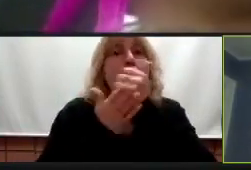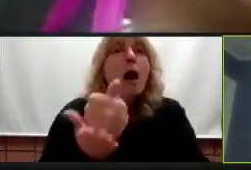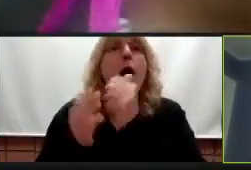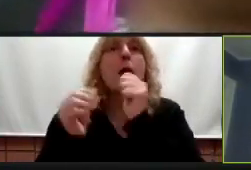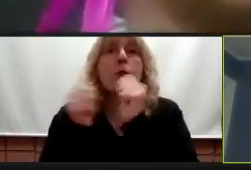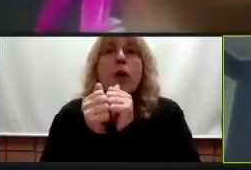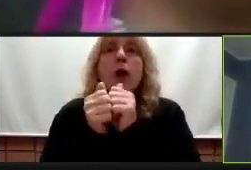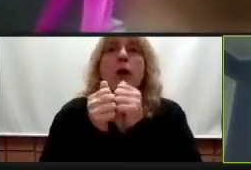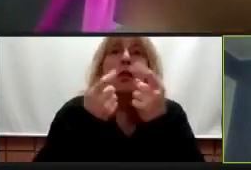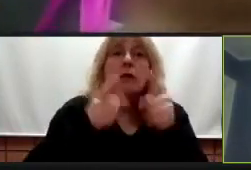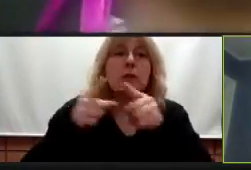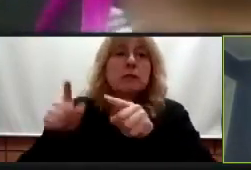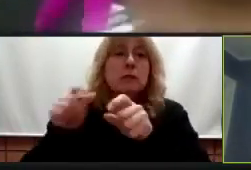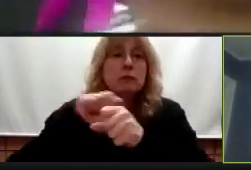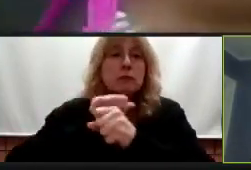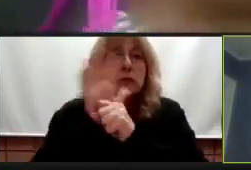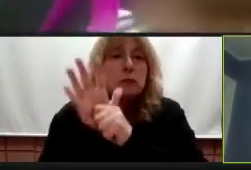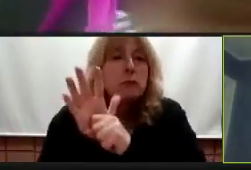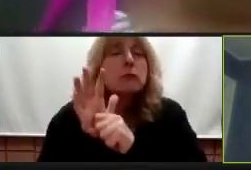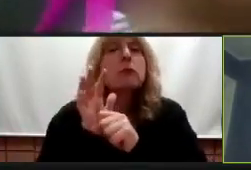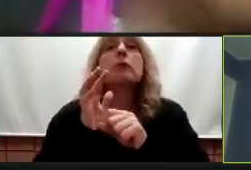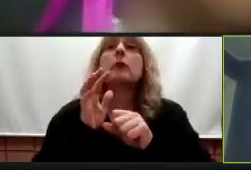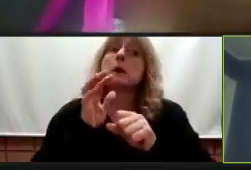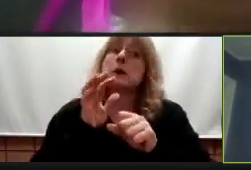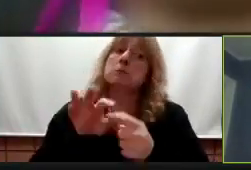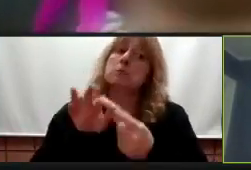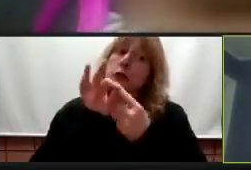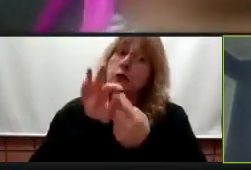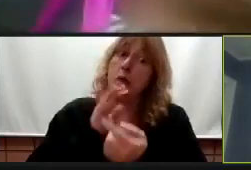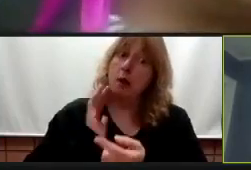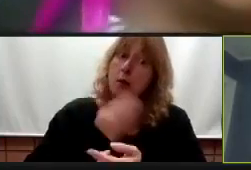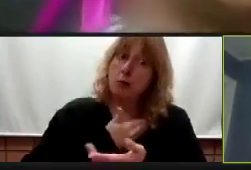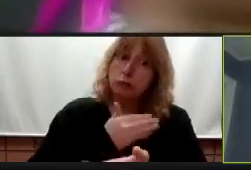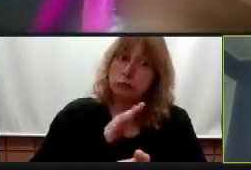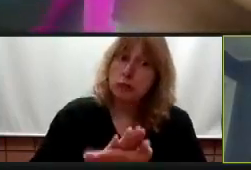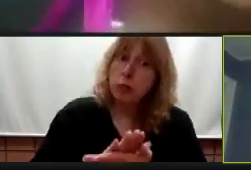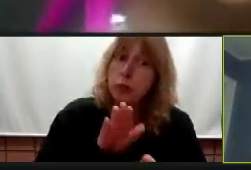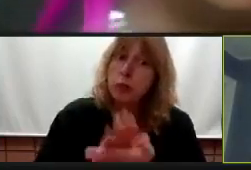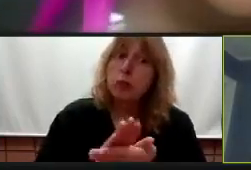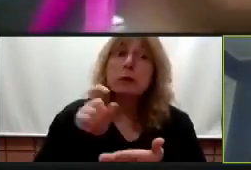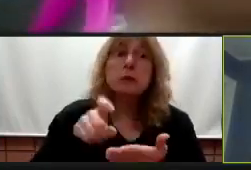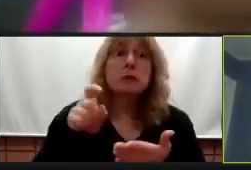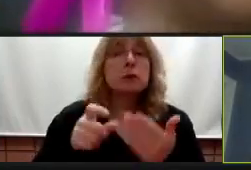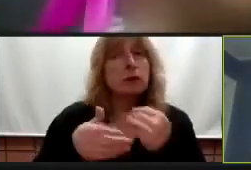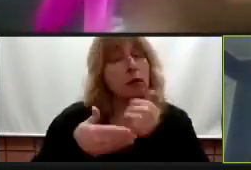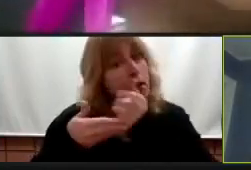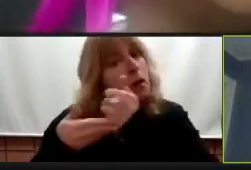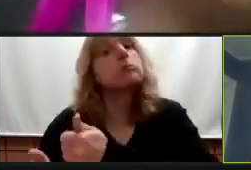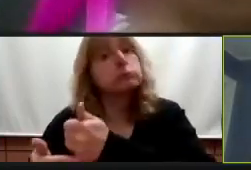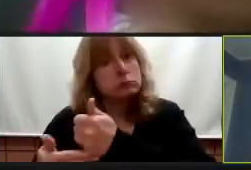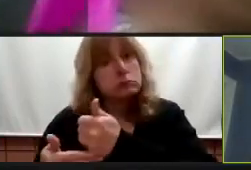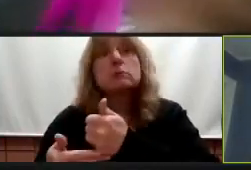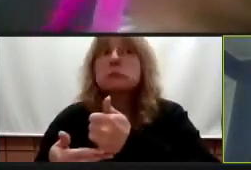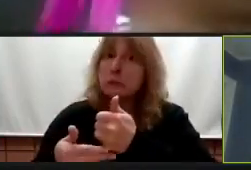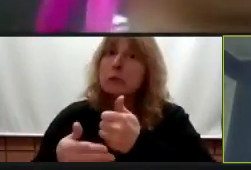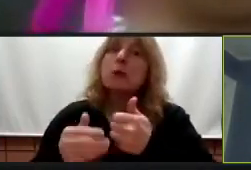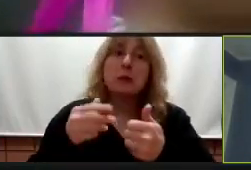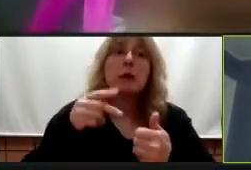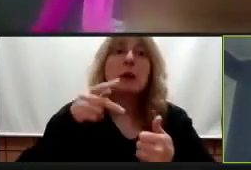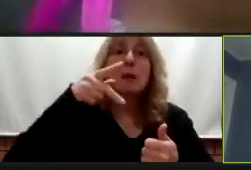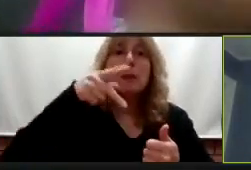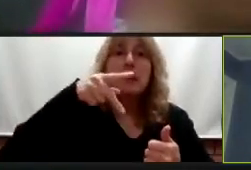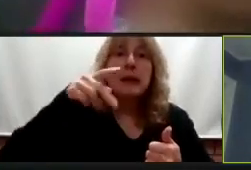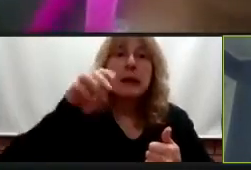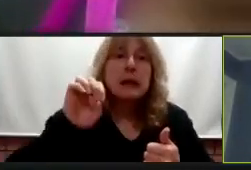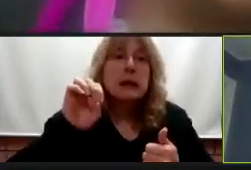case, especially our schools definitely need the help. You name it, it's happening. From PPE